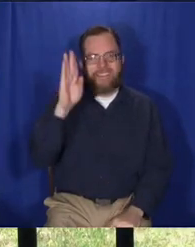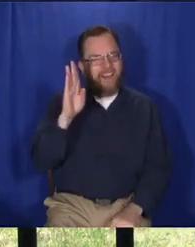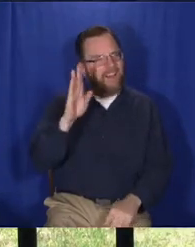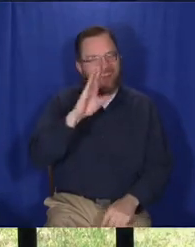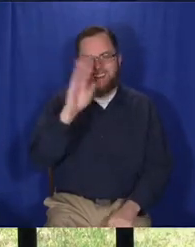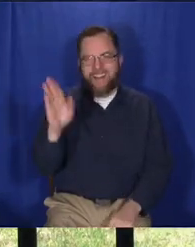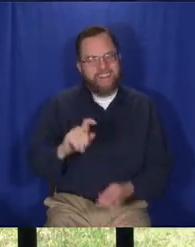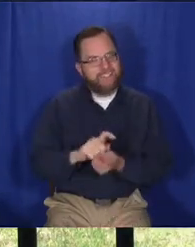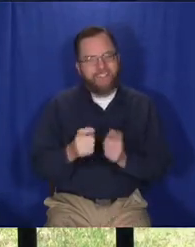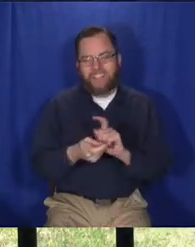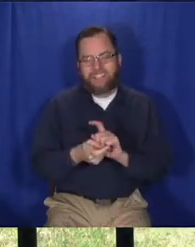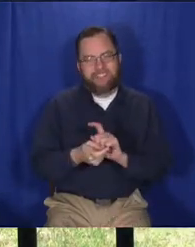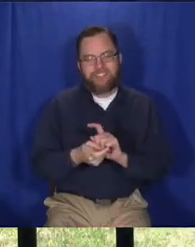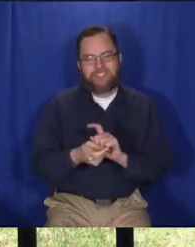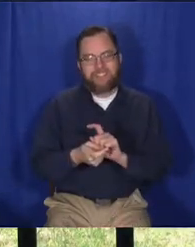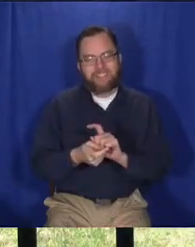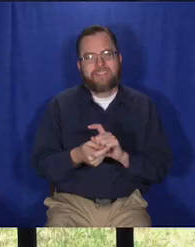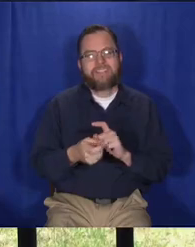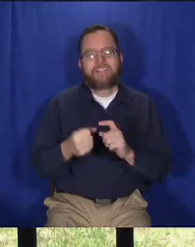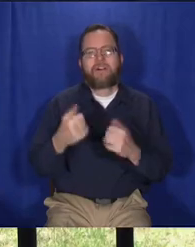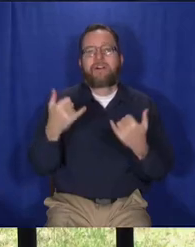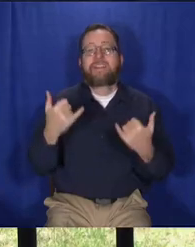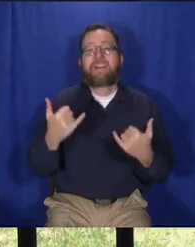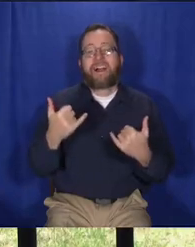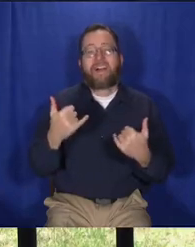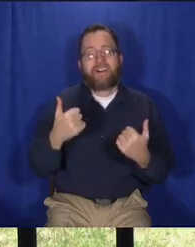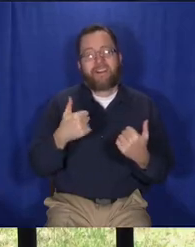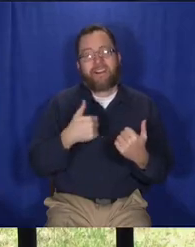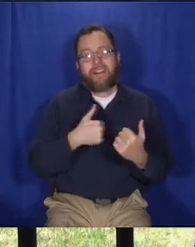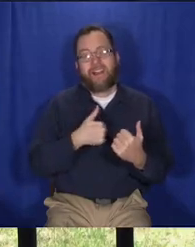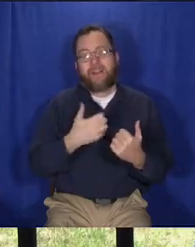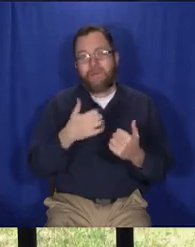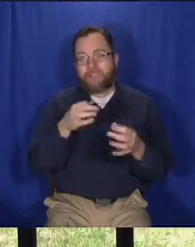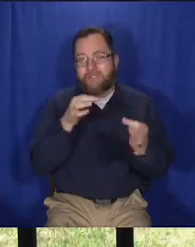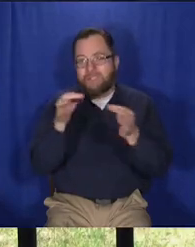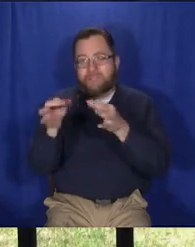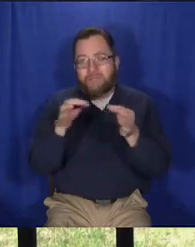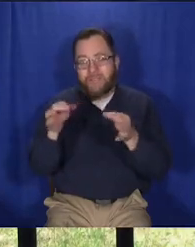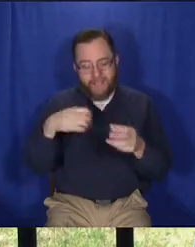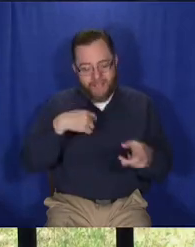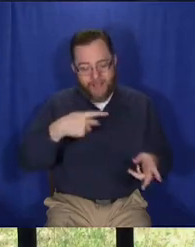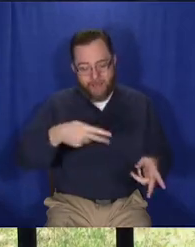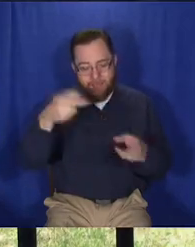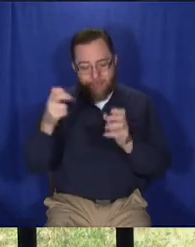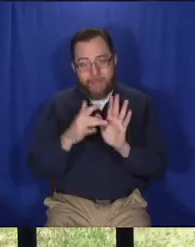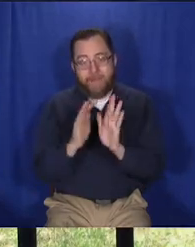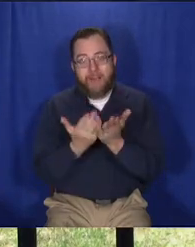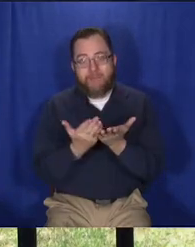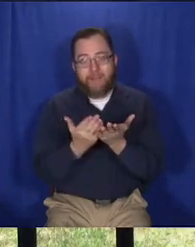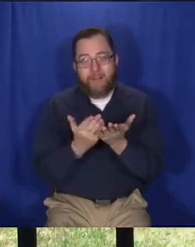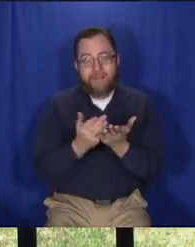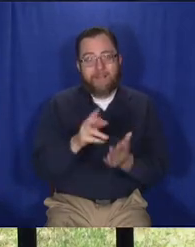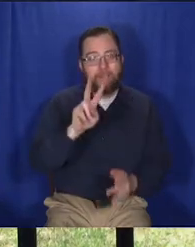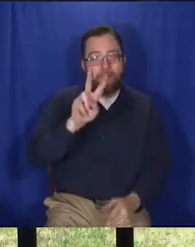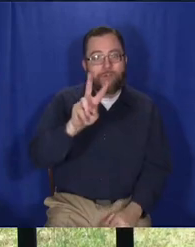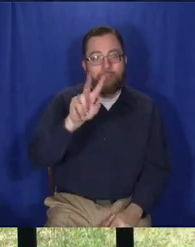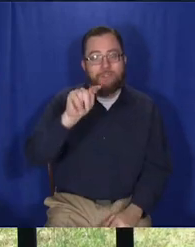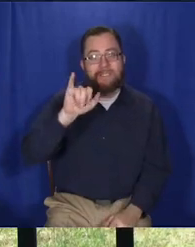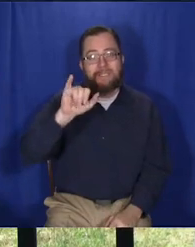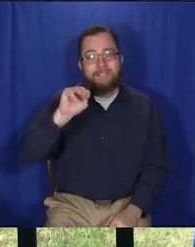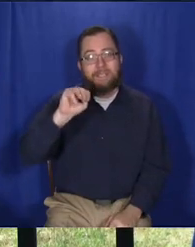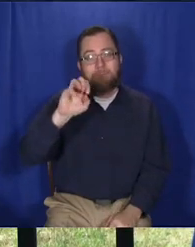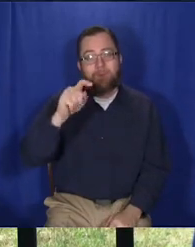unchanging. And I want to show you from God's word today why we know this is true. So if you have a Bible, open it up to 2 Timothy chapter